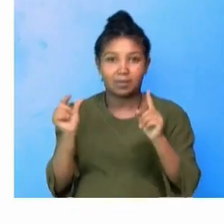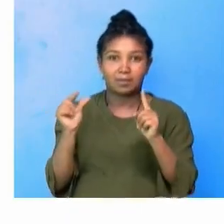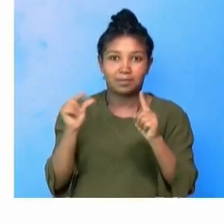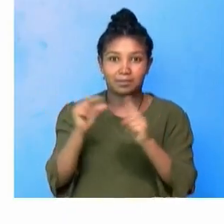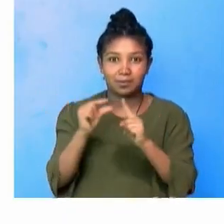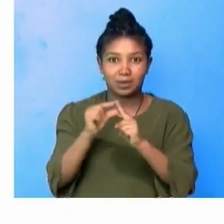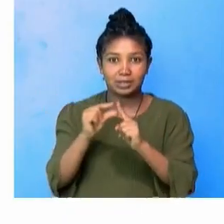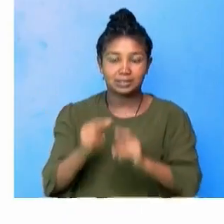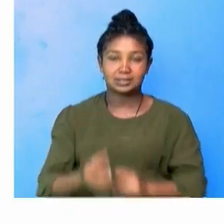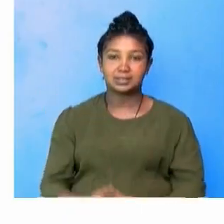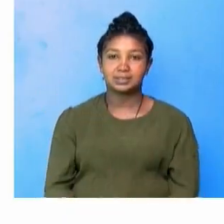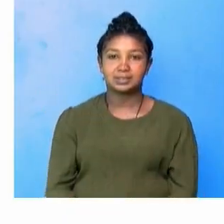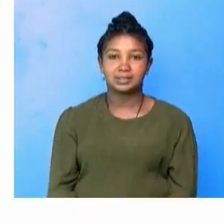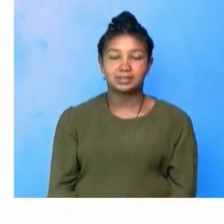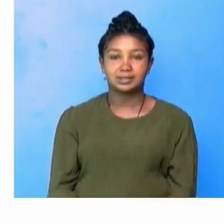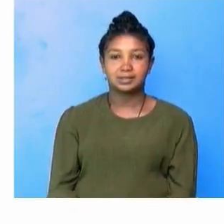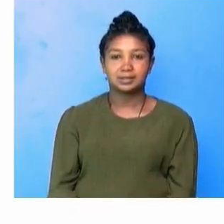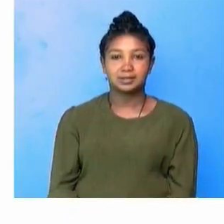words.